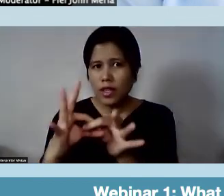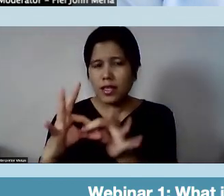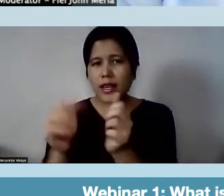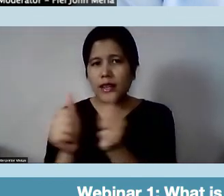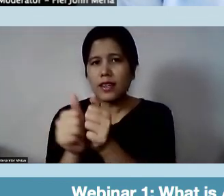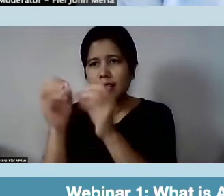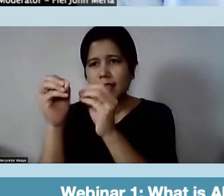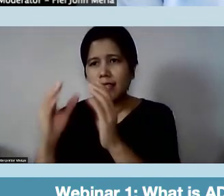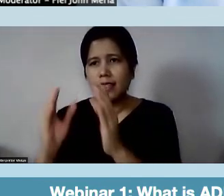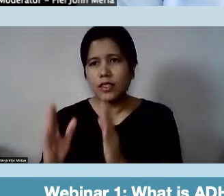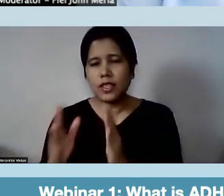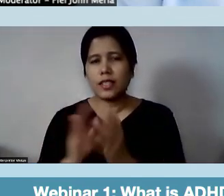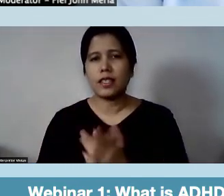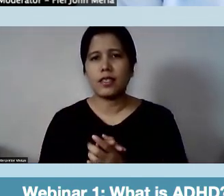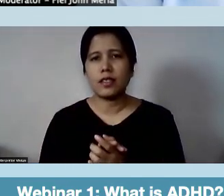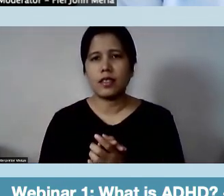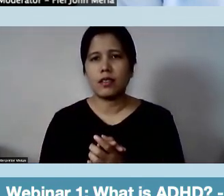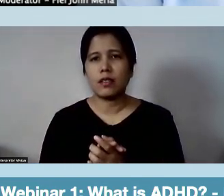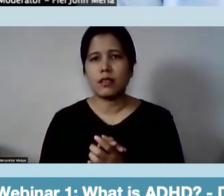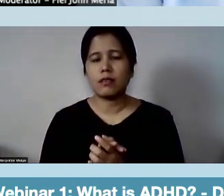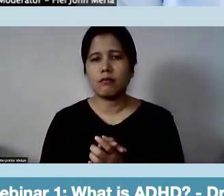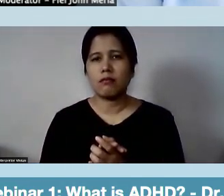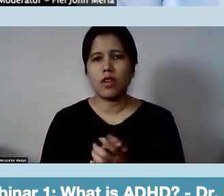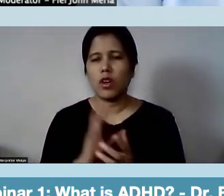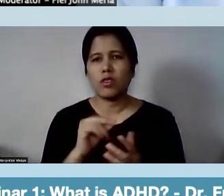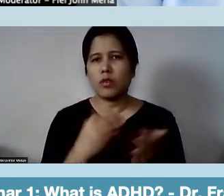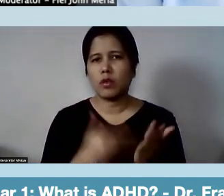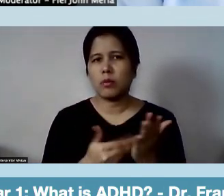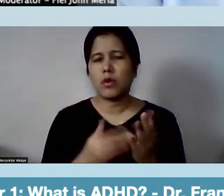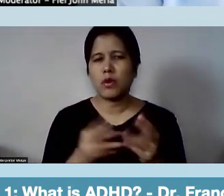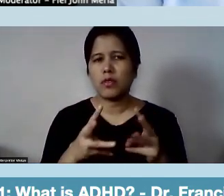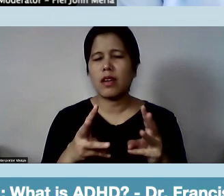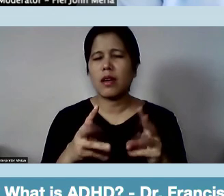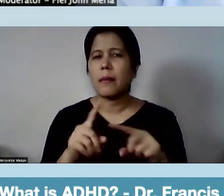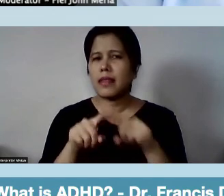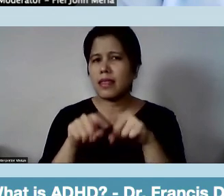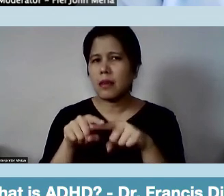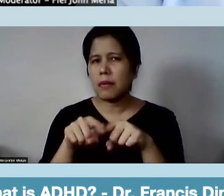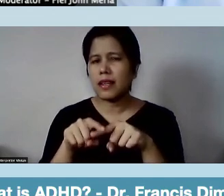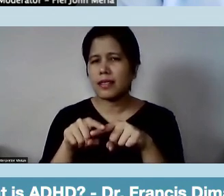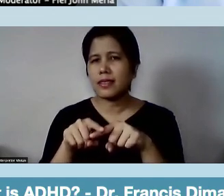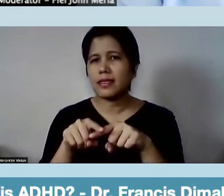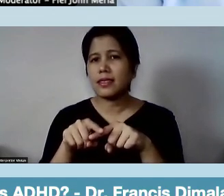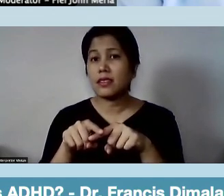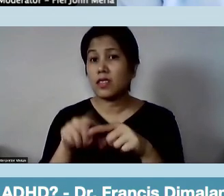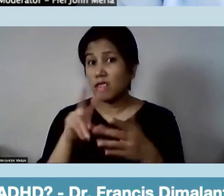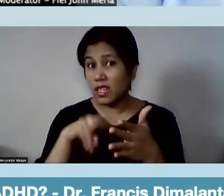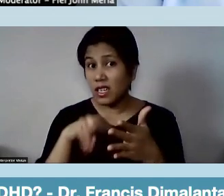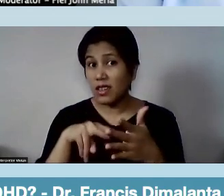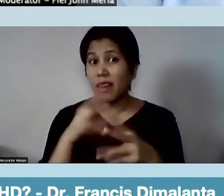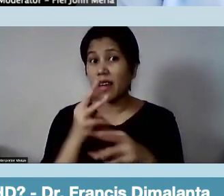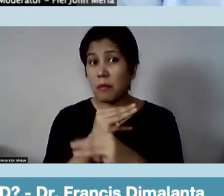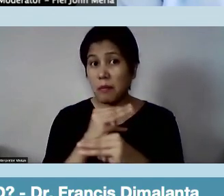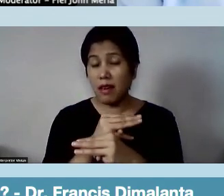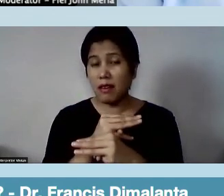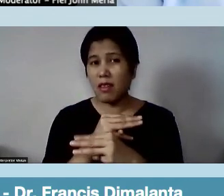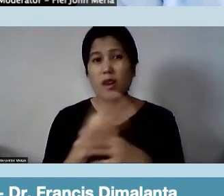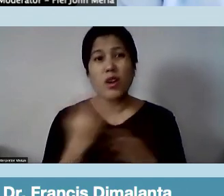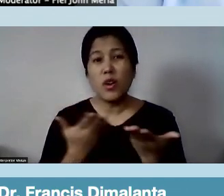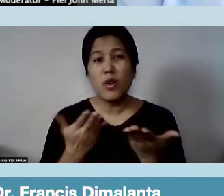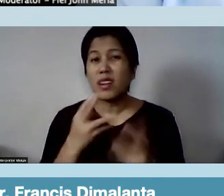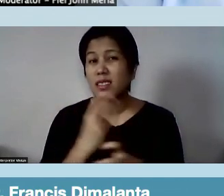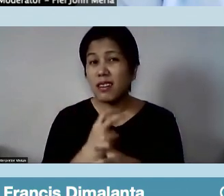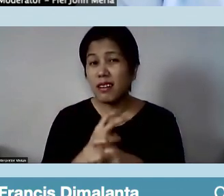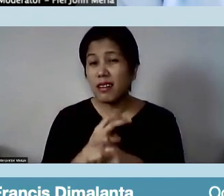no foolproof way to help out the child. It depends on whether is it reading, is it math, san siya nahihirapan,